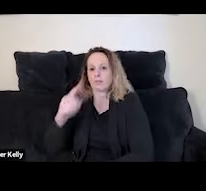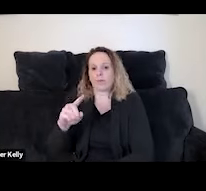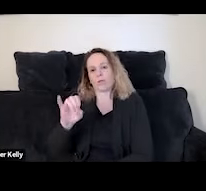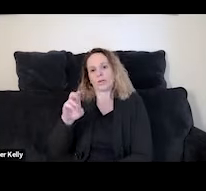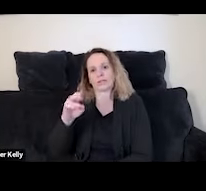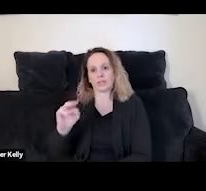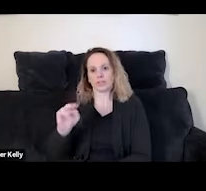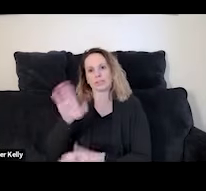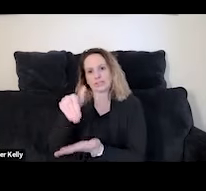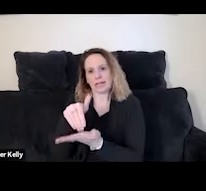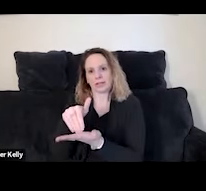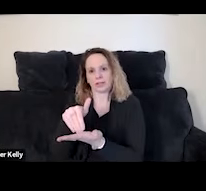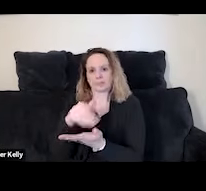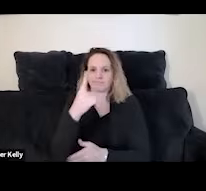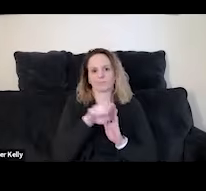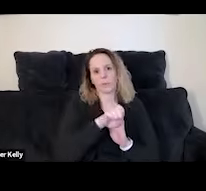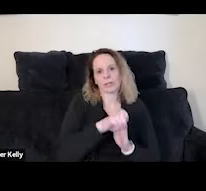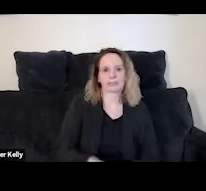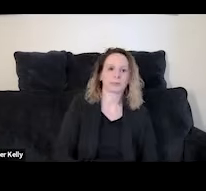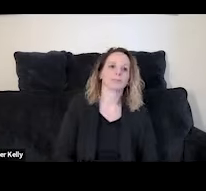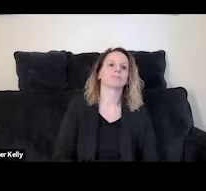centers, as just one example.